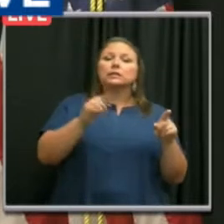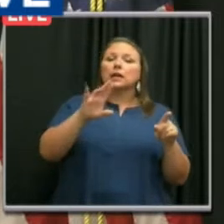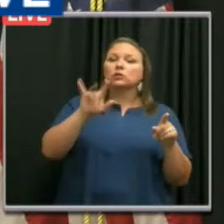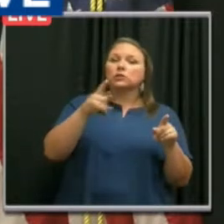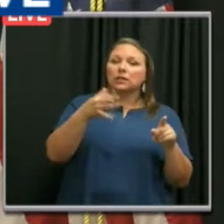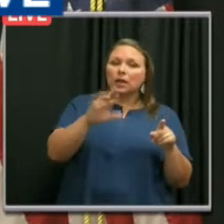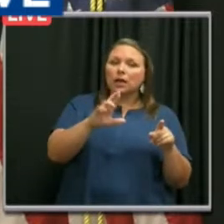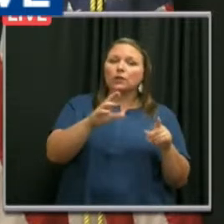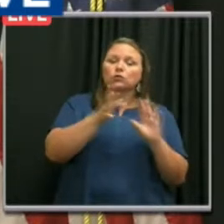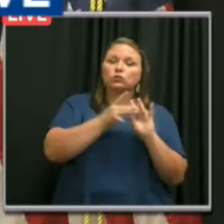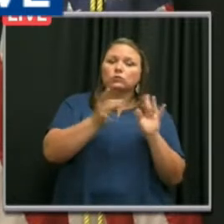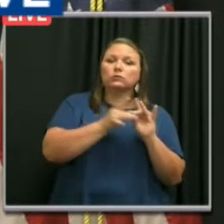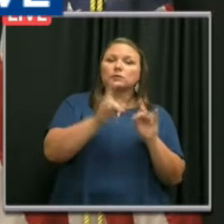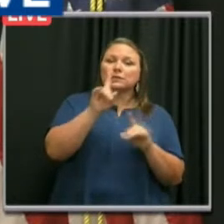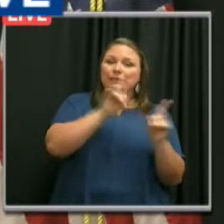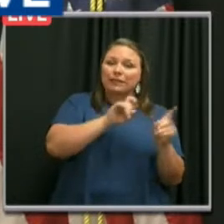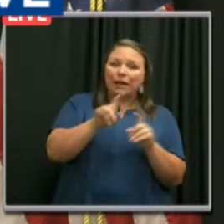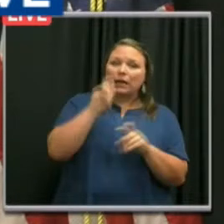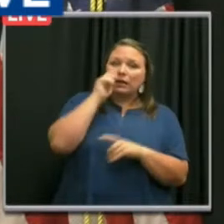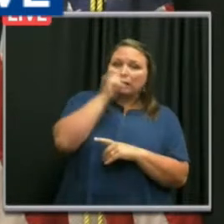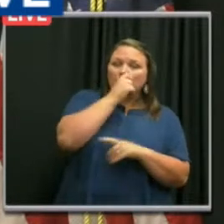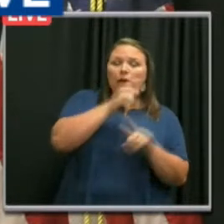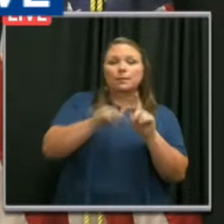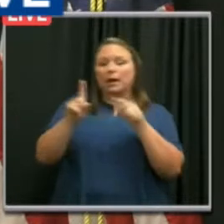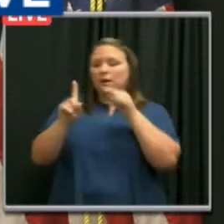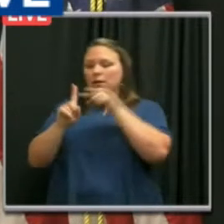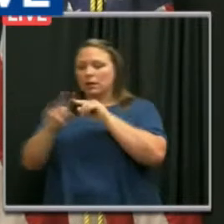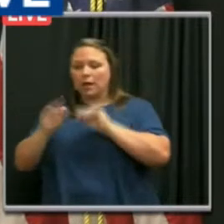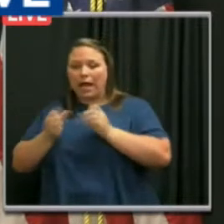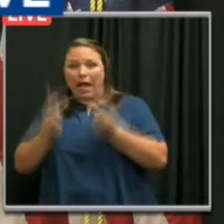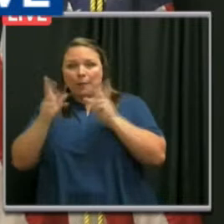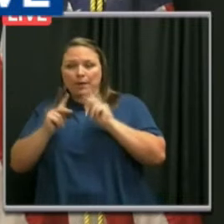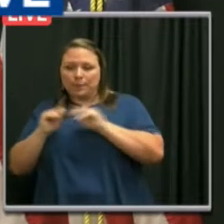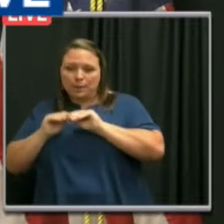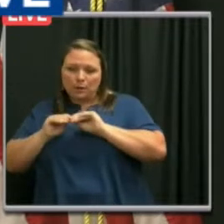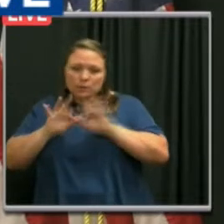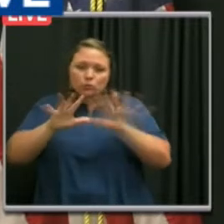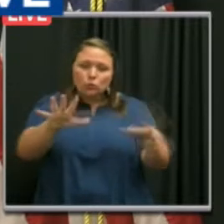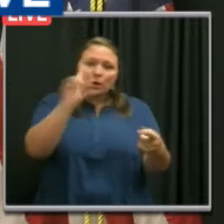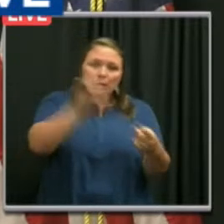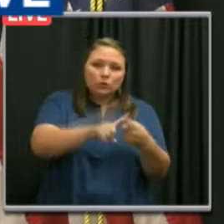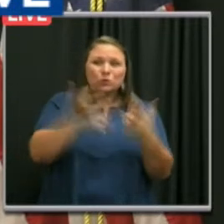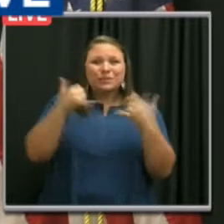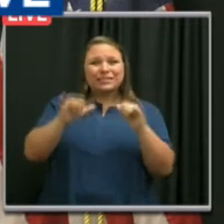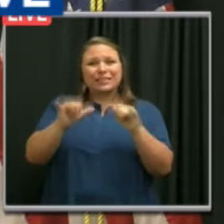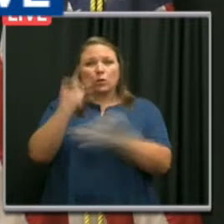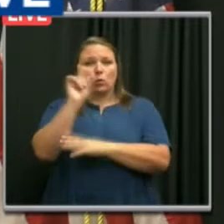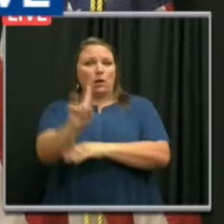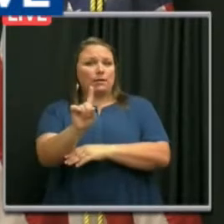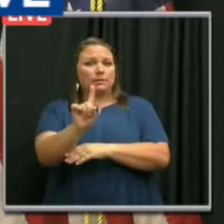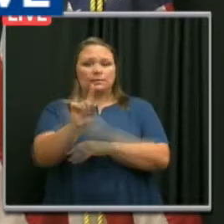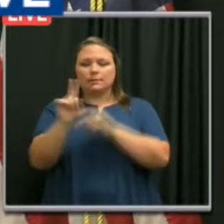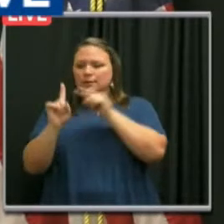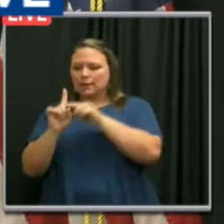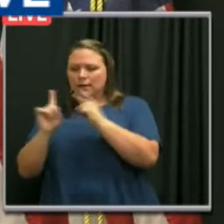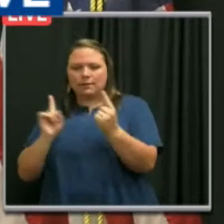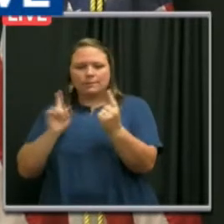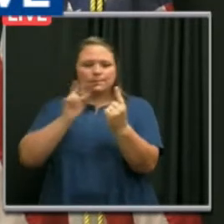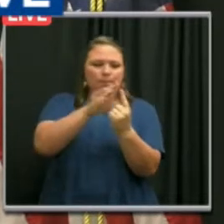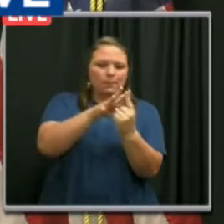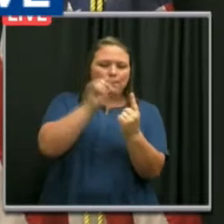mention transmission rate. That in terms of being in control of the disease, that is still at 1. It's not where